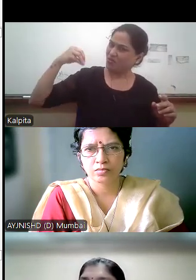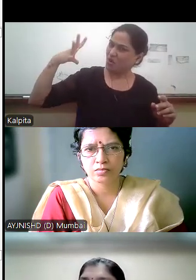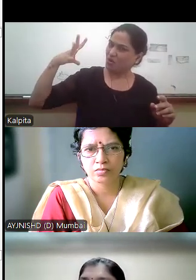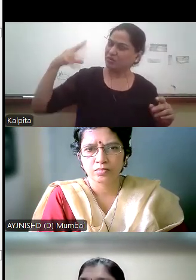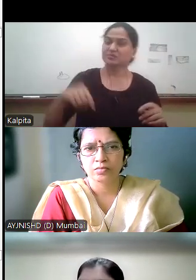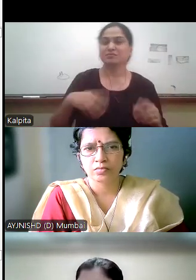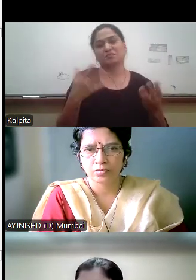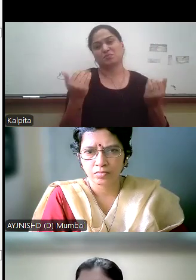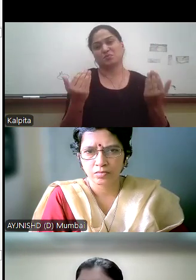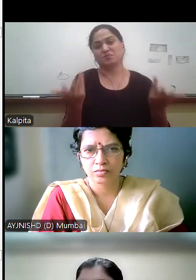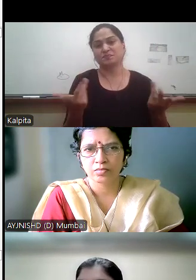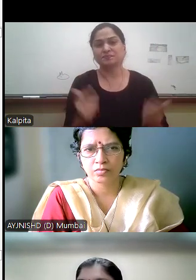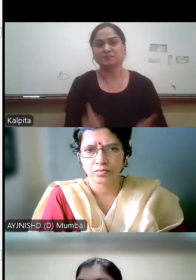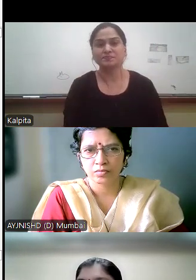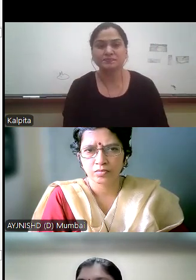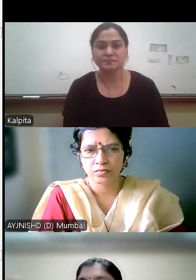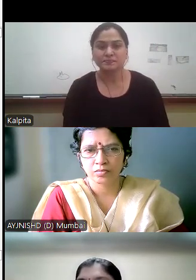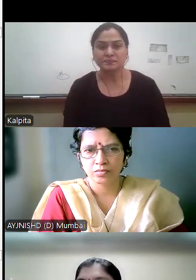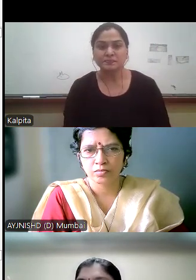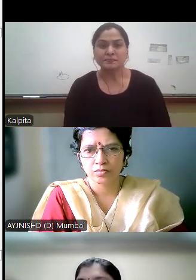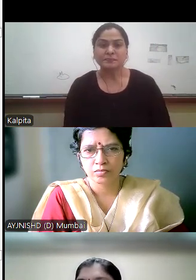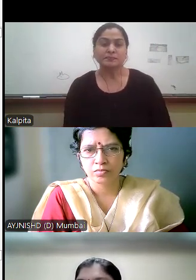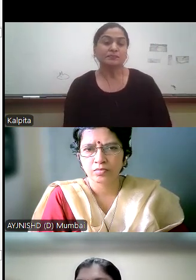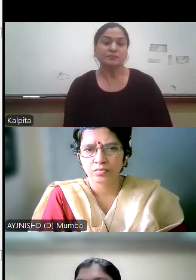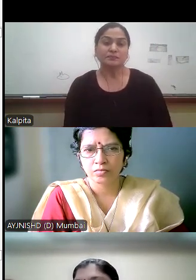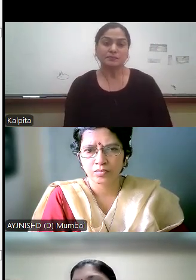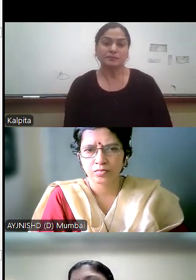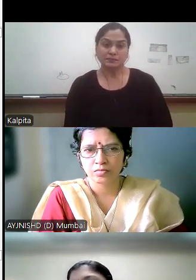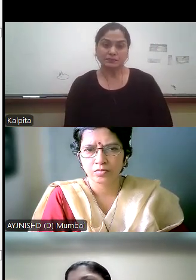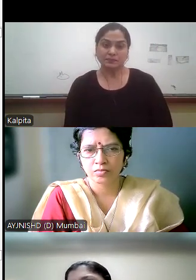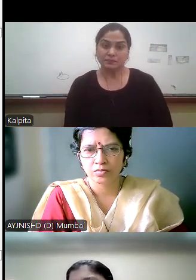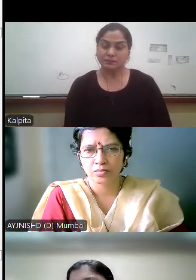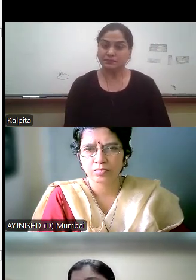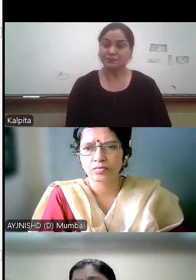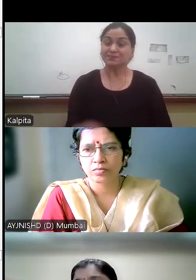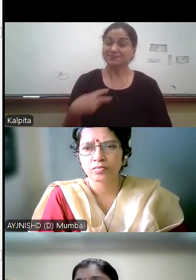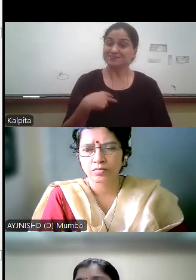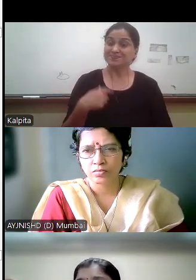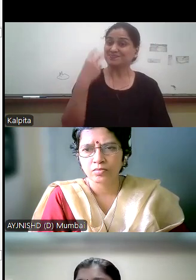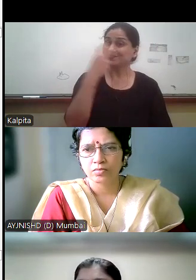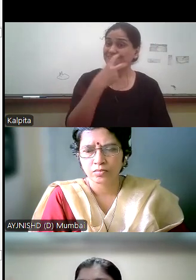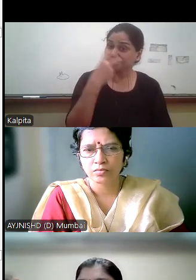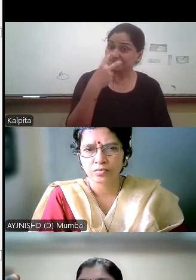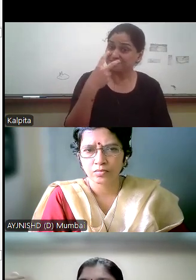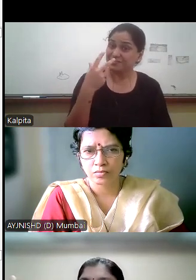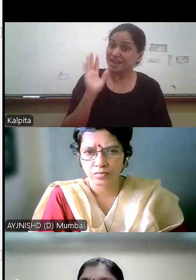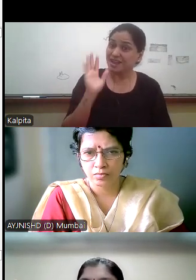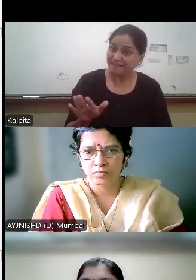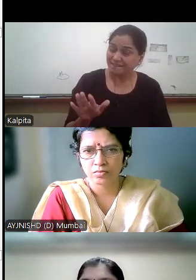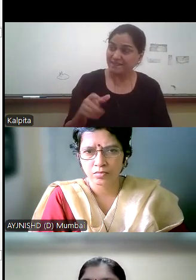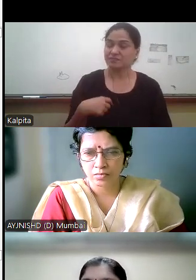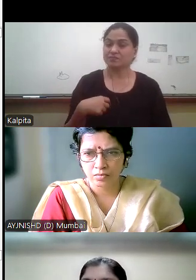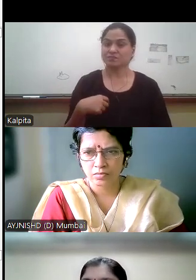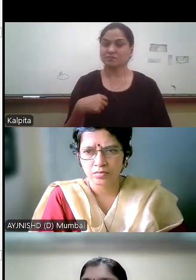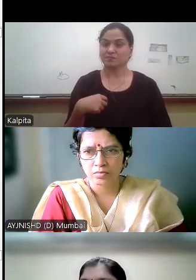augmentative communication aids, which help to create a communication if he's having a speech issue. There are softwares like even